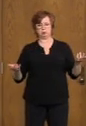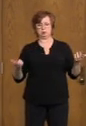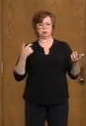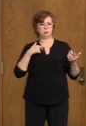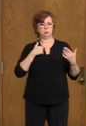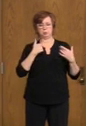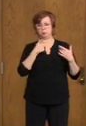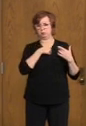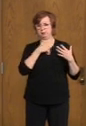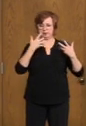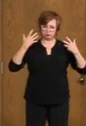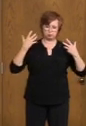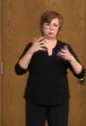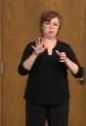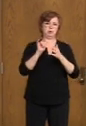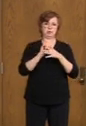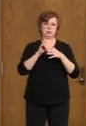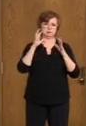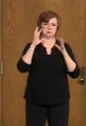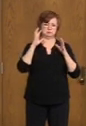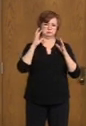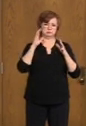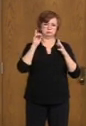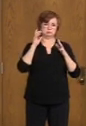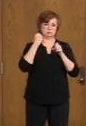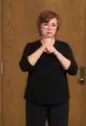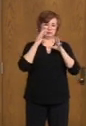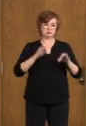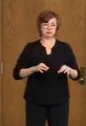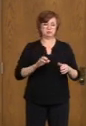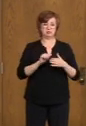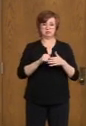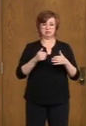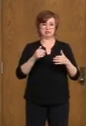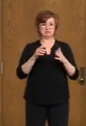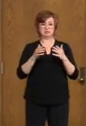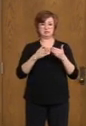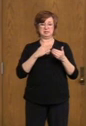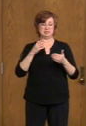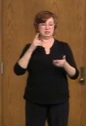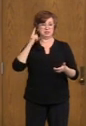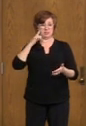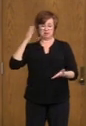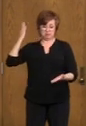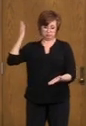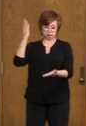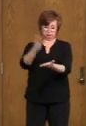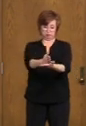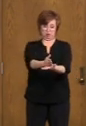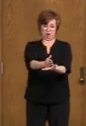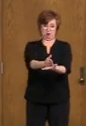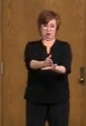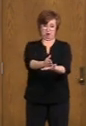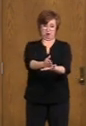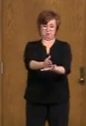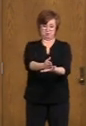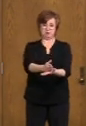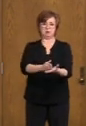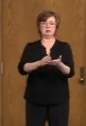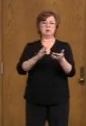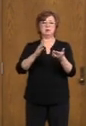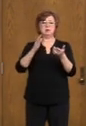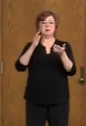many unintended consequences. It's not the preferred instrument, but when the health system is on the brink of collapse, then unfortunately those